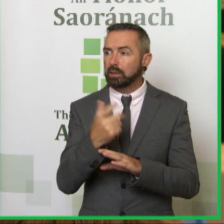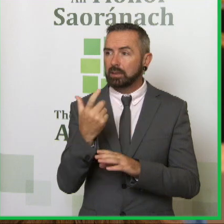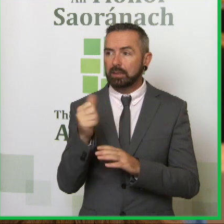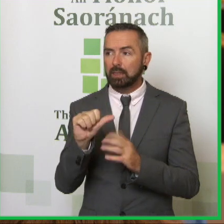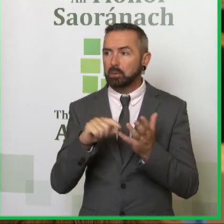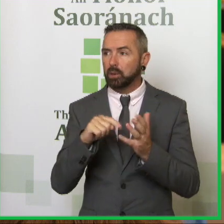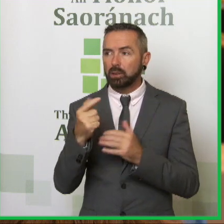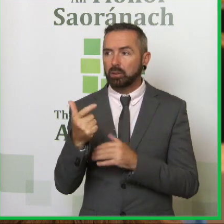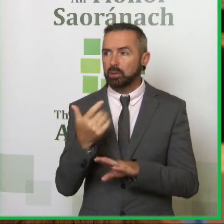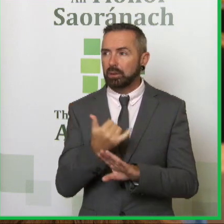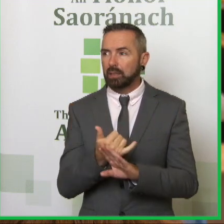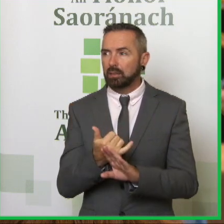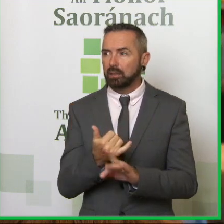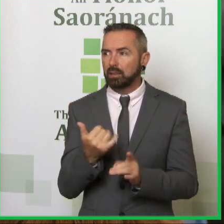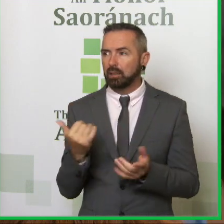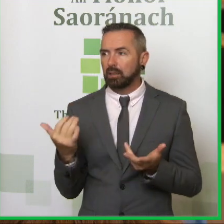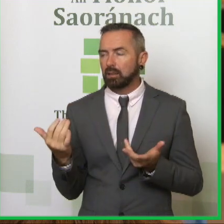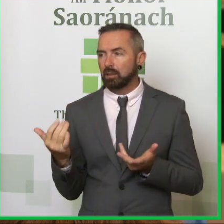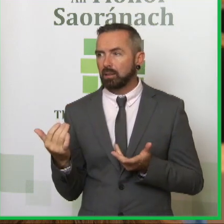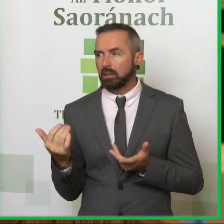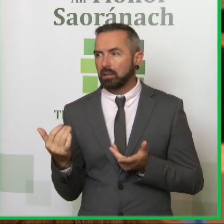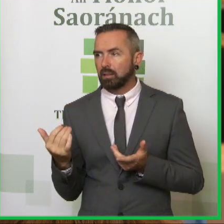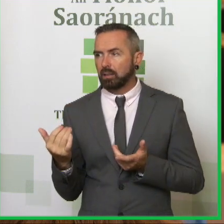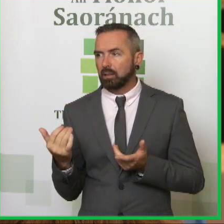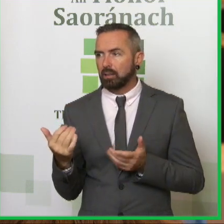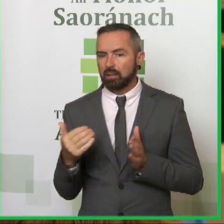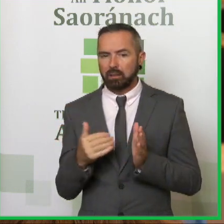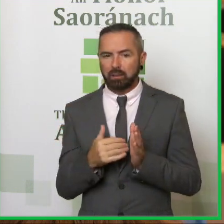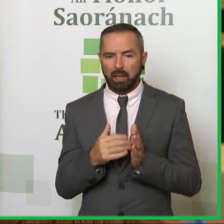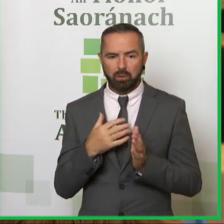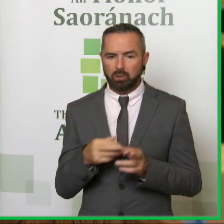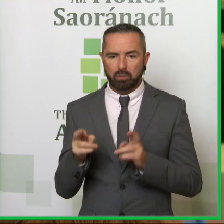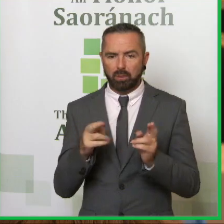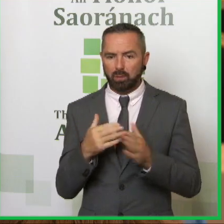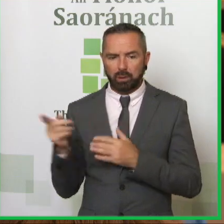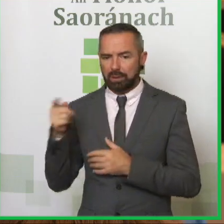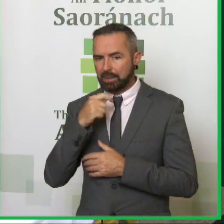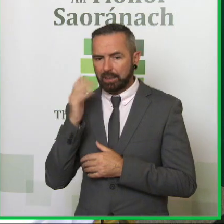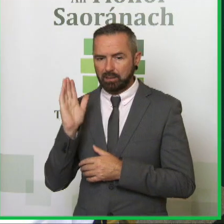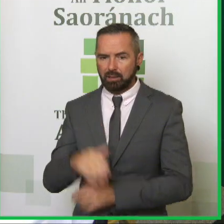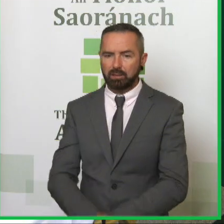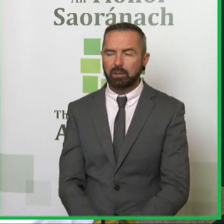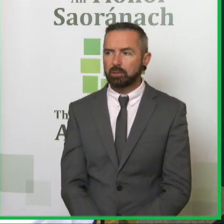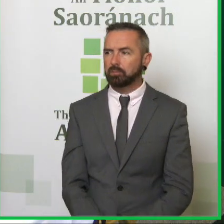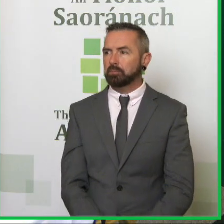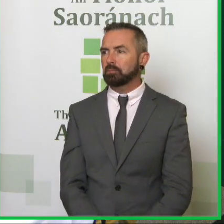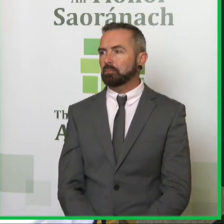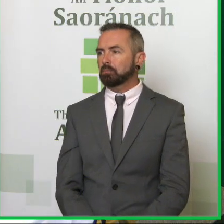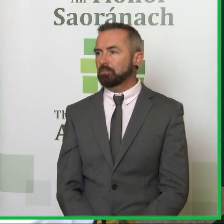on 6.2 yet. Yeah, I just would like to echo what she said. I know you're coming in behind points. Yeah. Okay, I